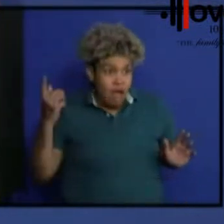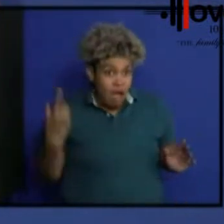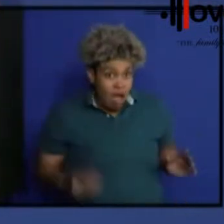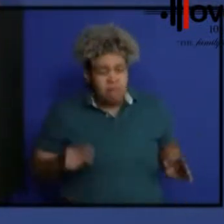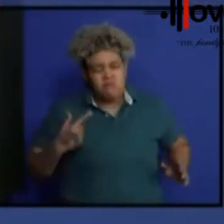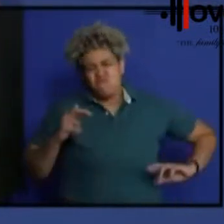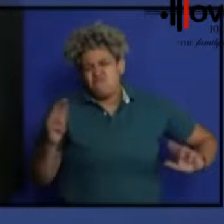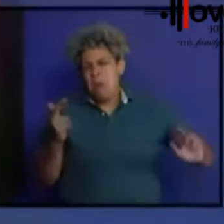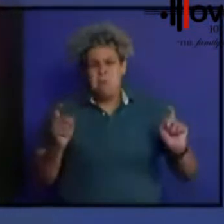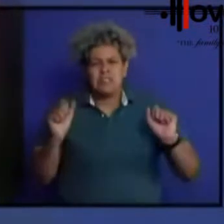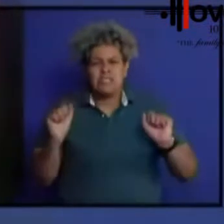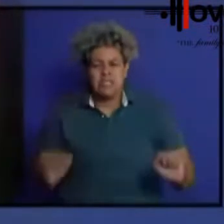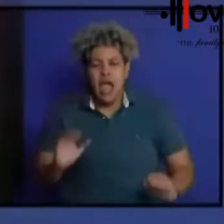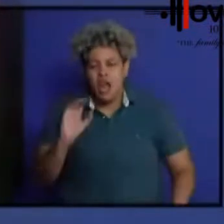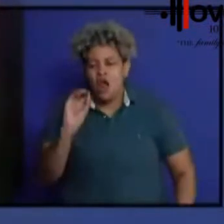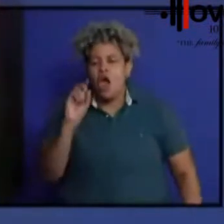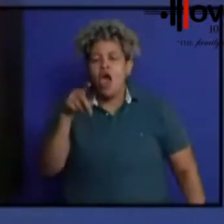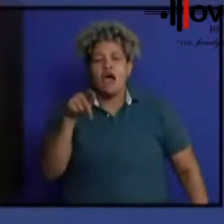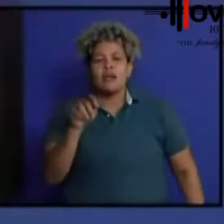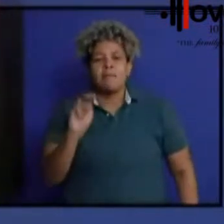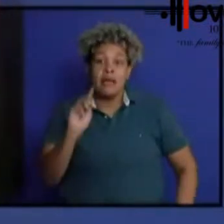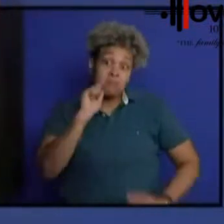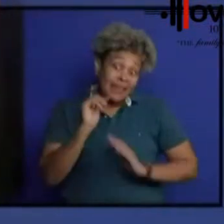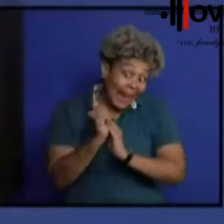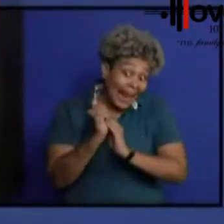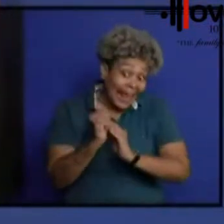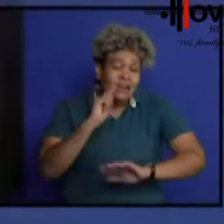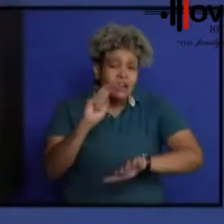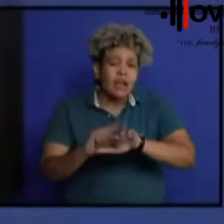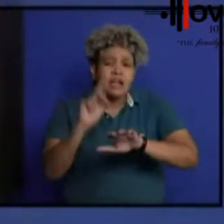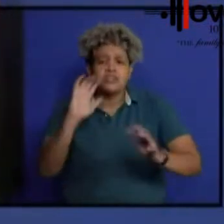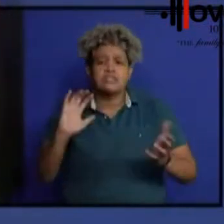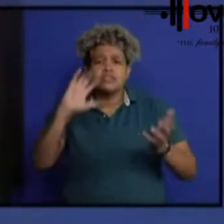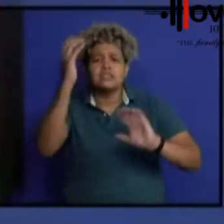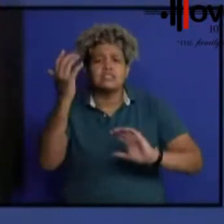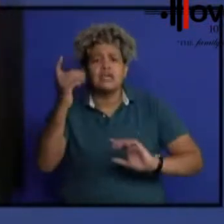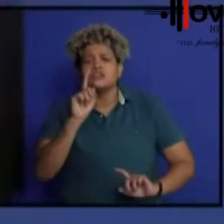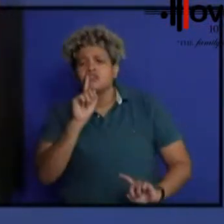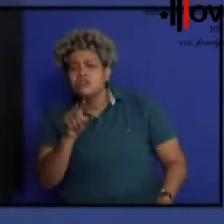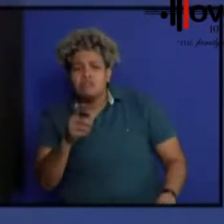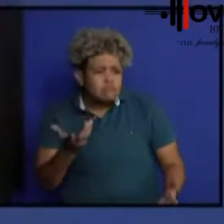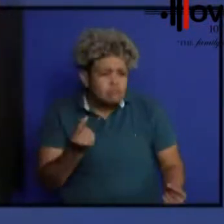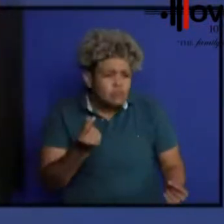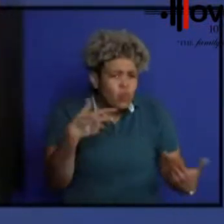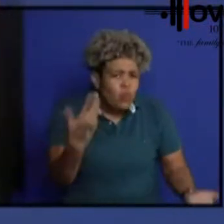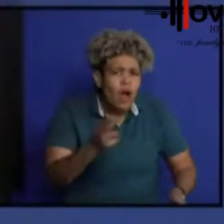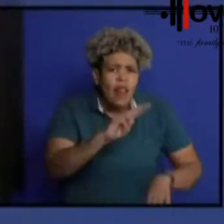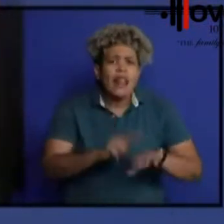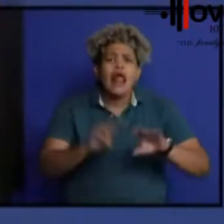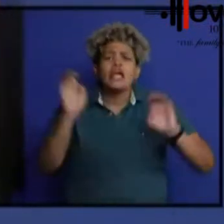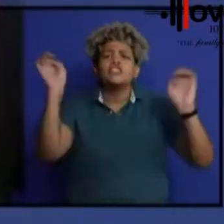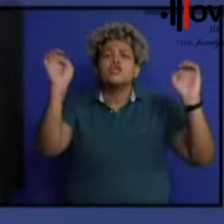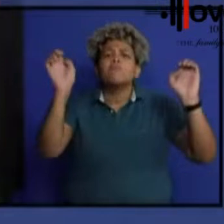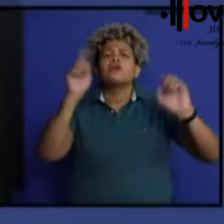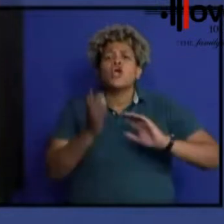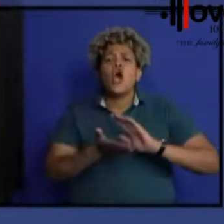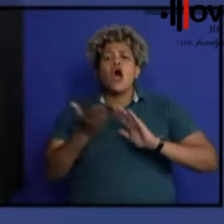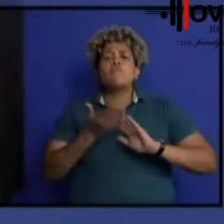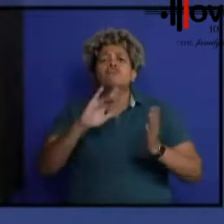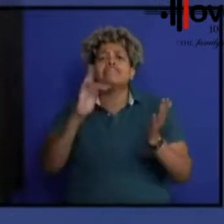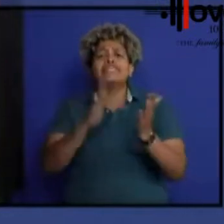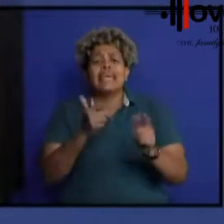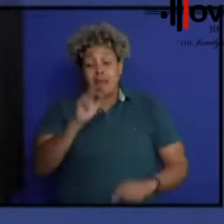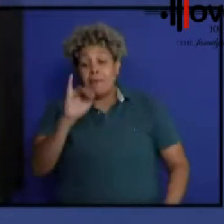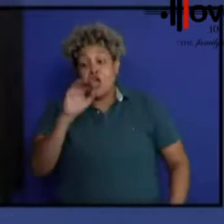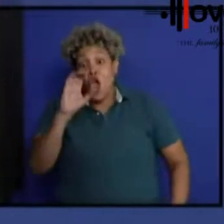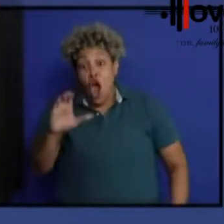disaster. ODPEM is leading the National Disaster Response. The National Emergency Operations Center, the NEOC,